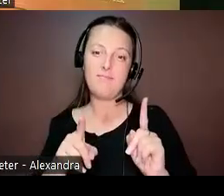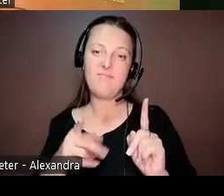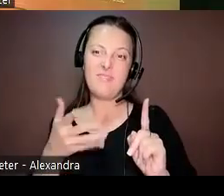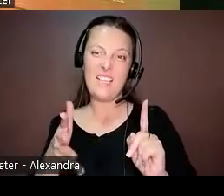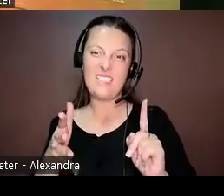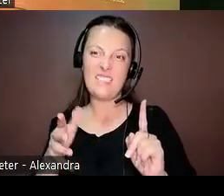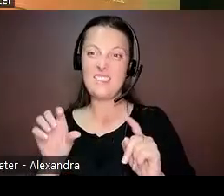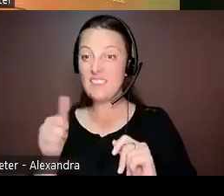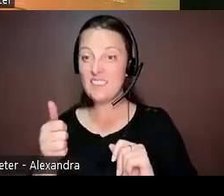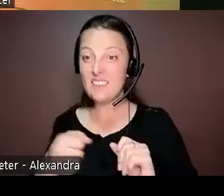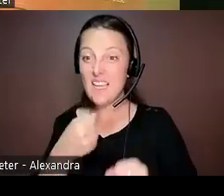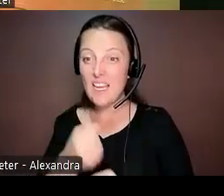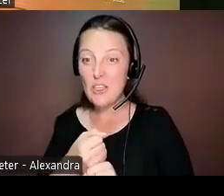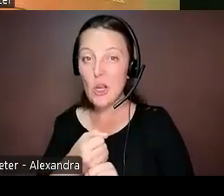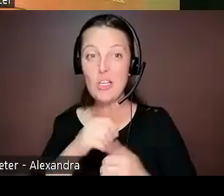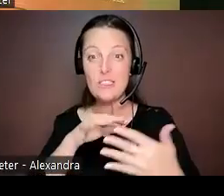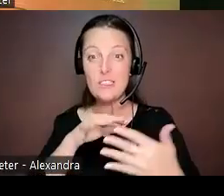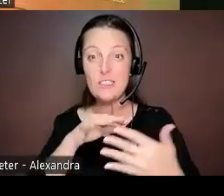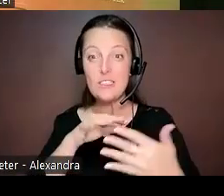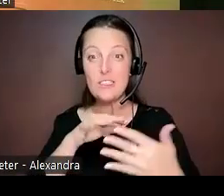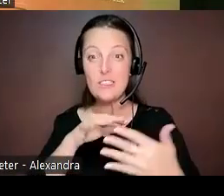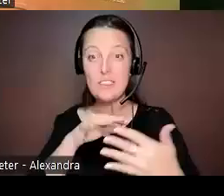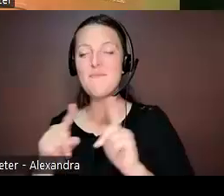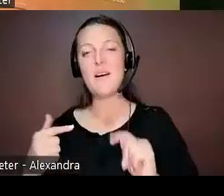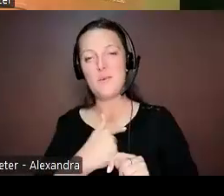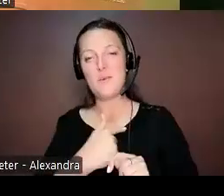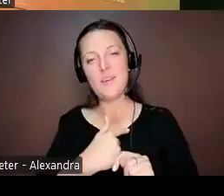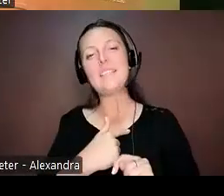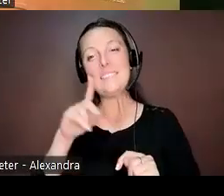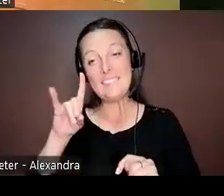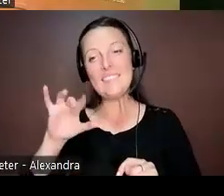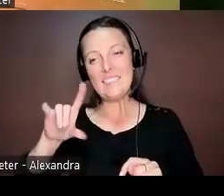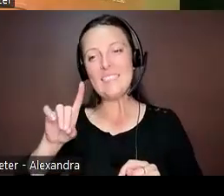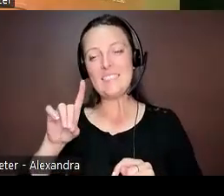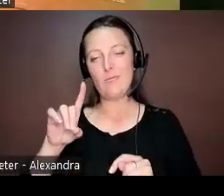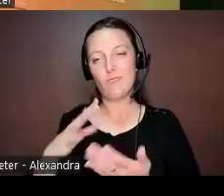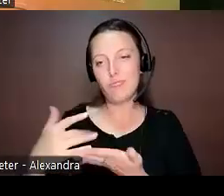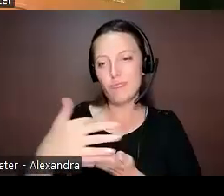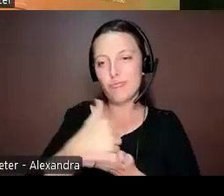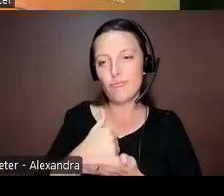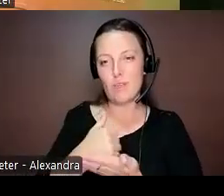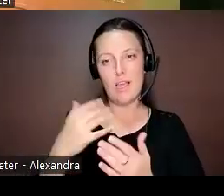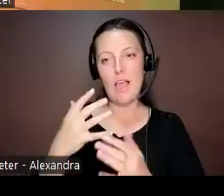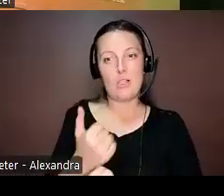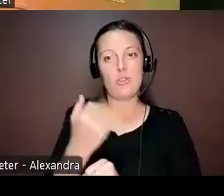this. But we did actually achieve a few other things as well. But actually,